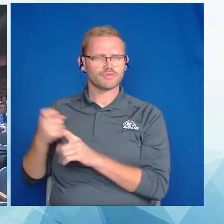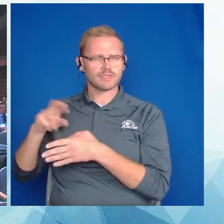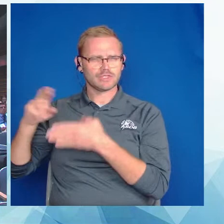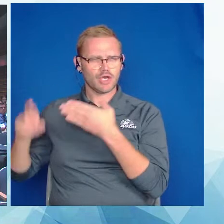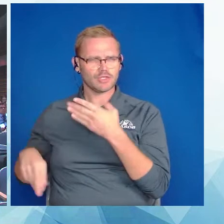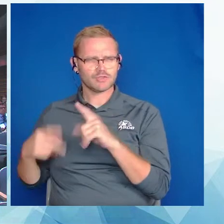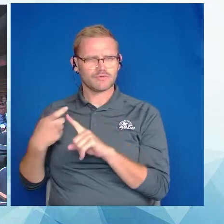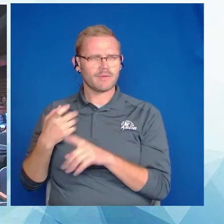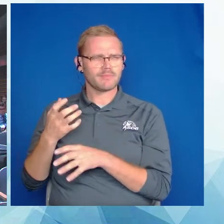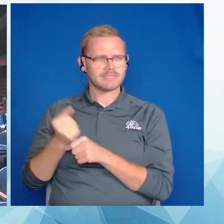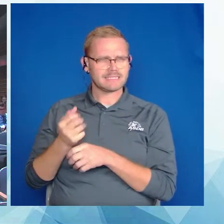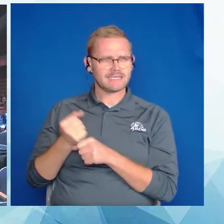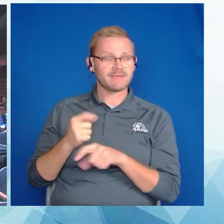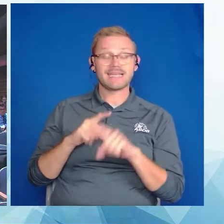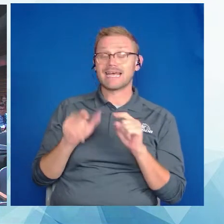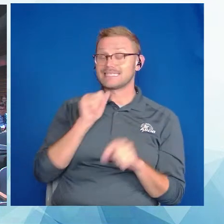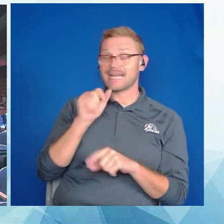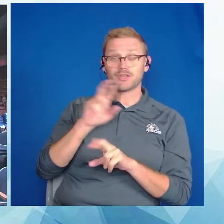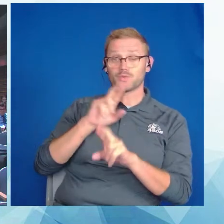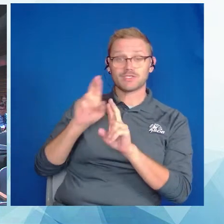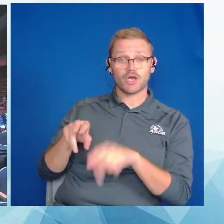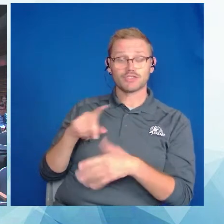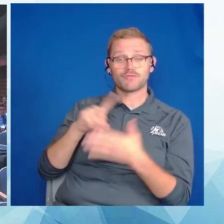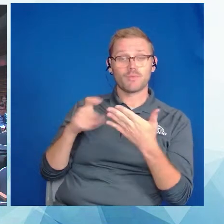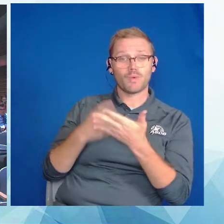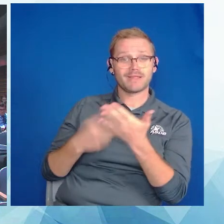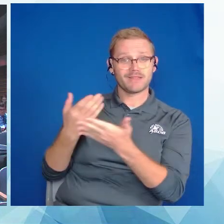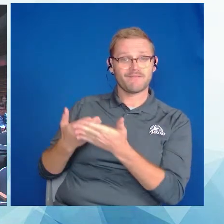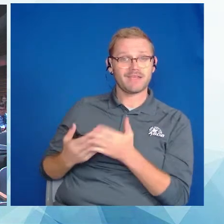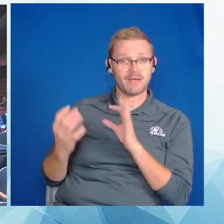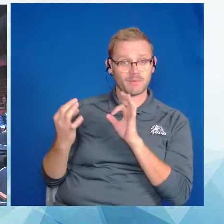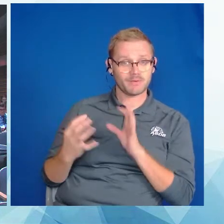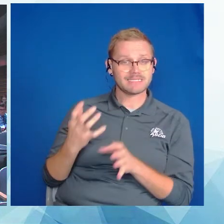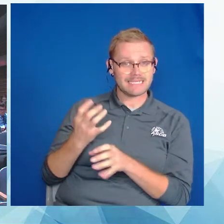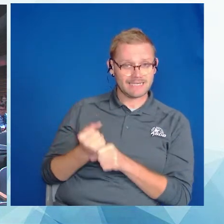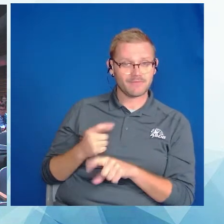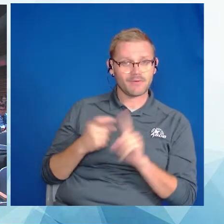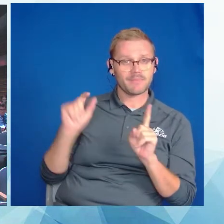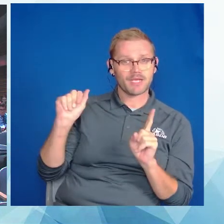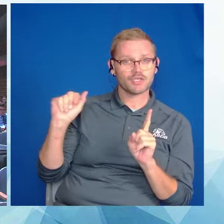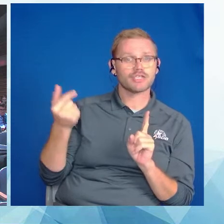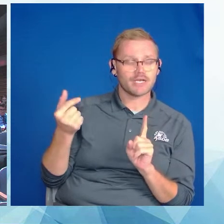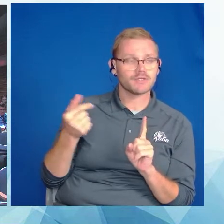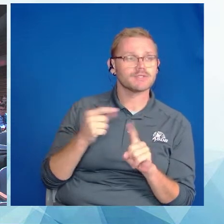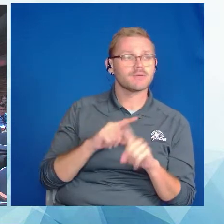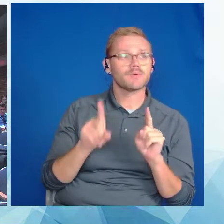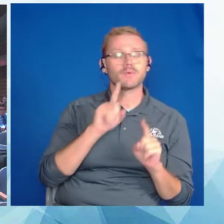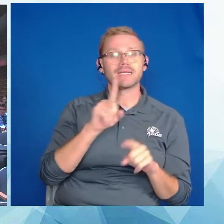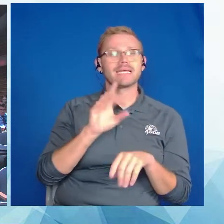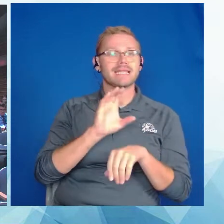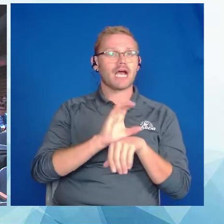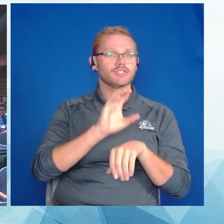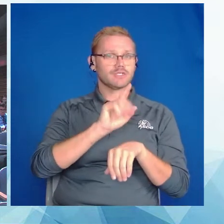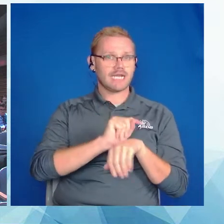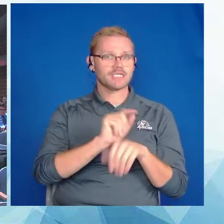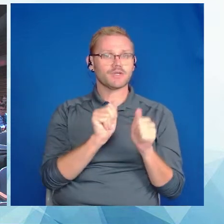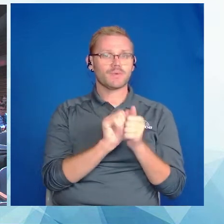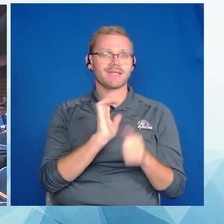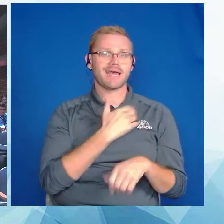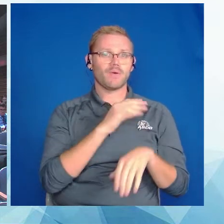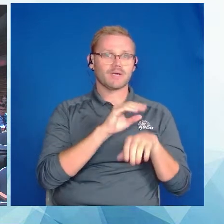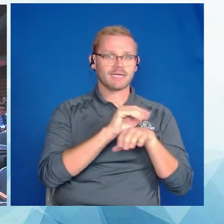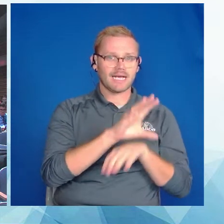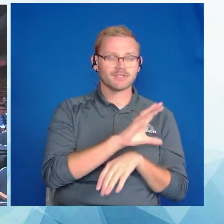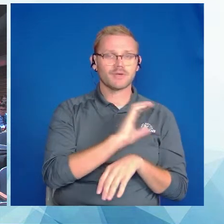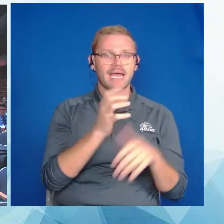That is actually not in response to the finding that we received, and in consultation with our council and